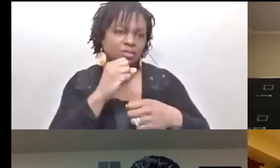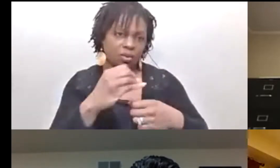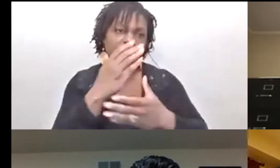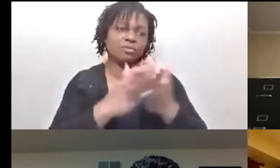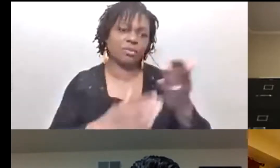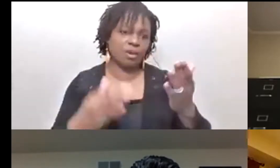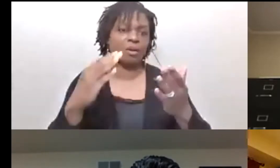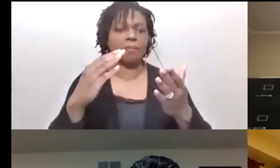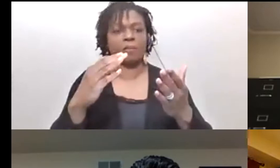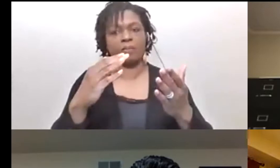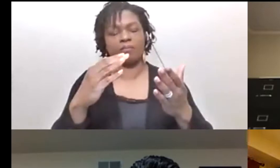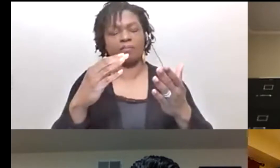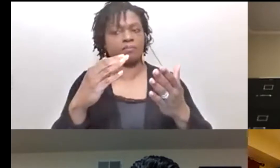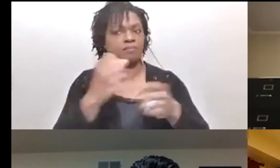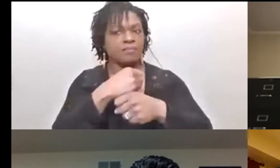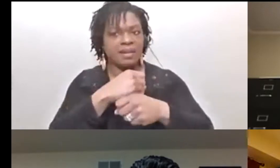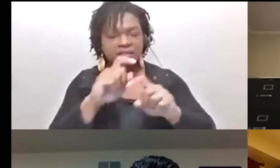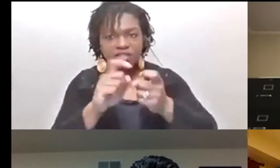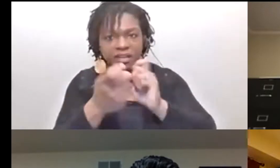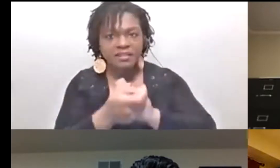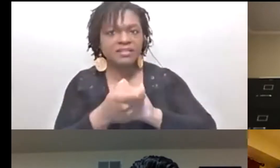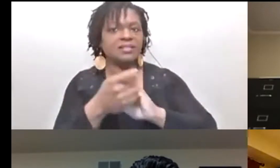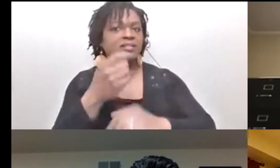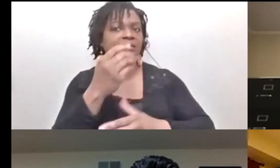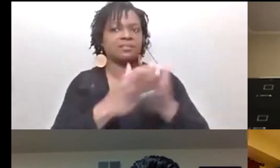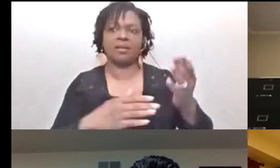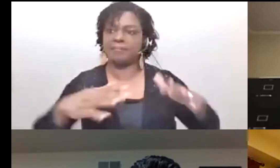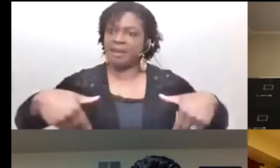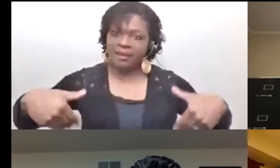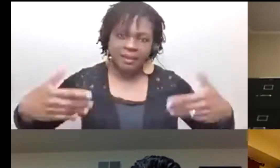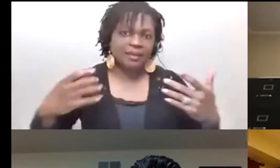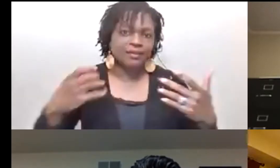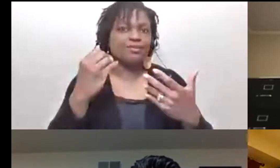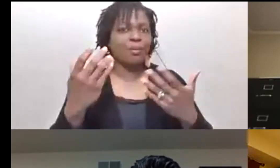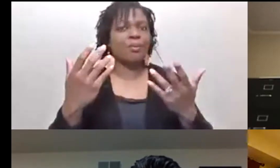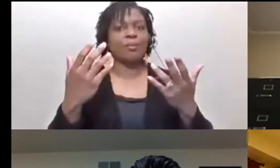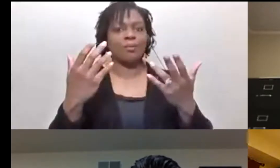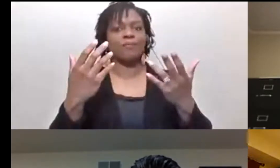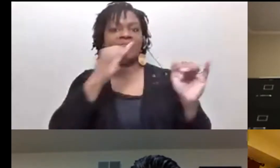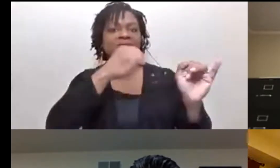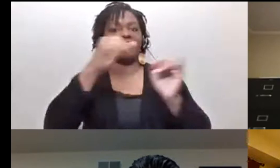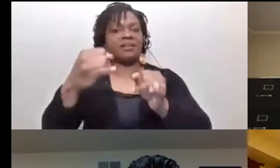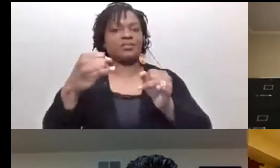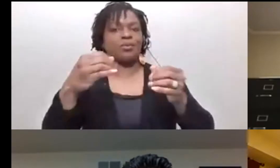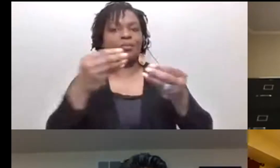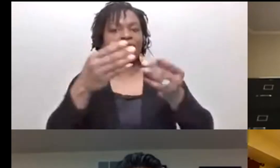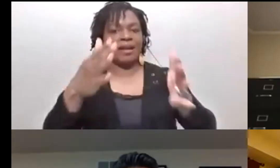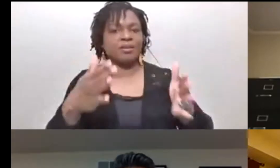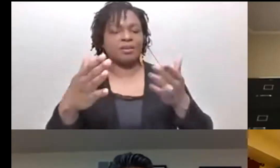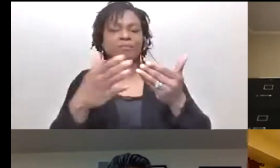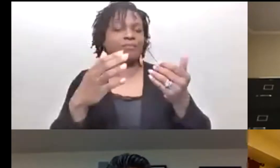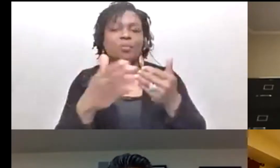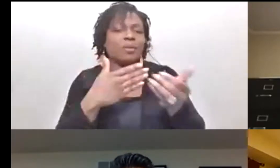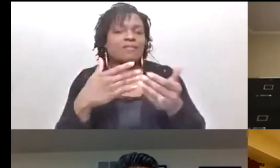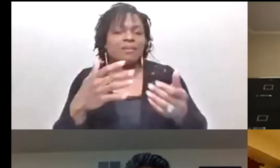some of those changes, some of them have not. So however that individual provider feels like it needs to be